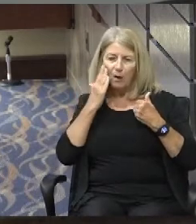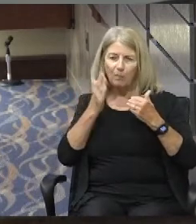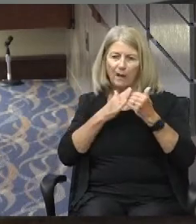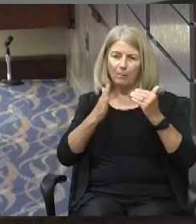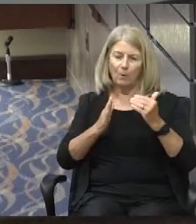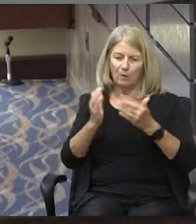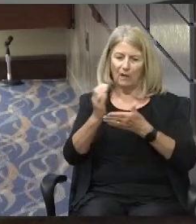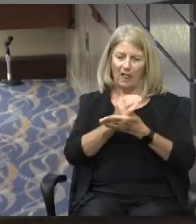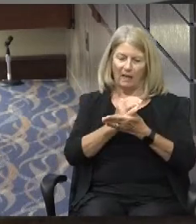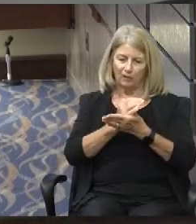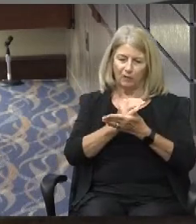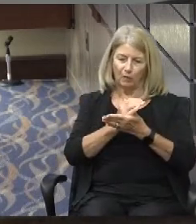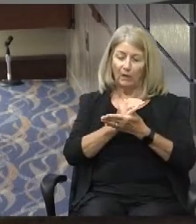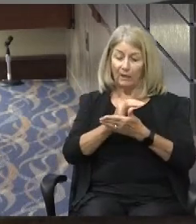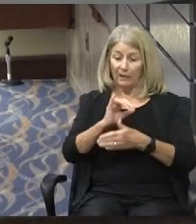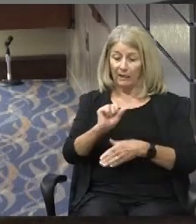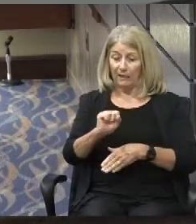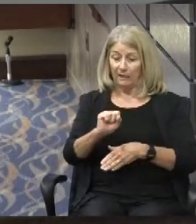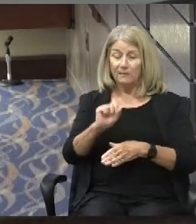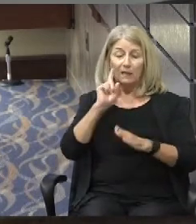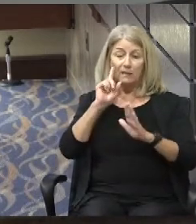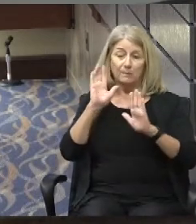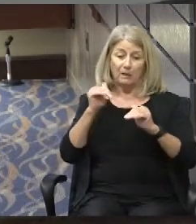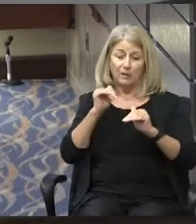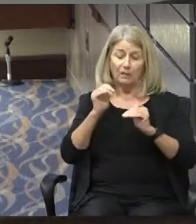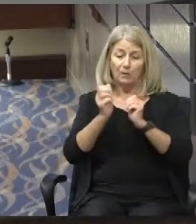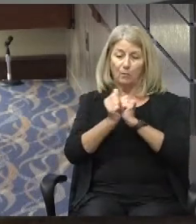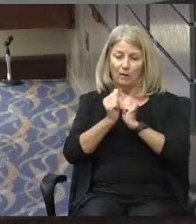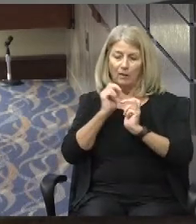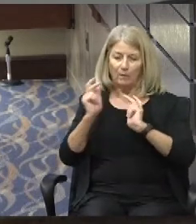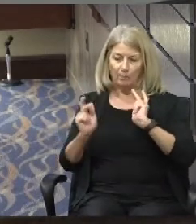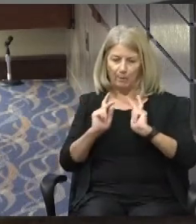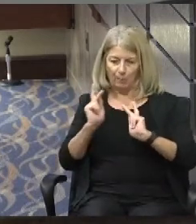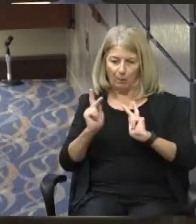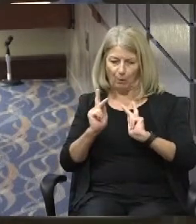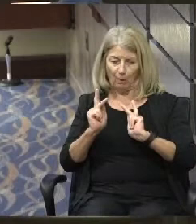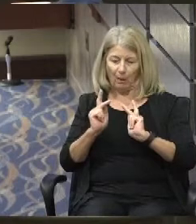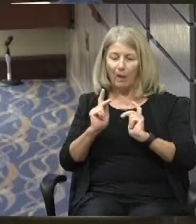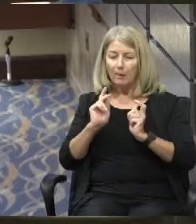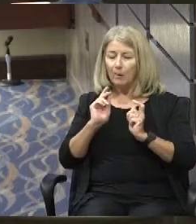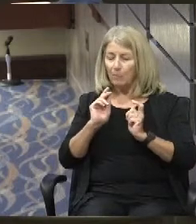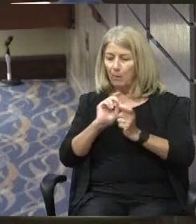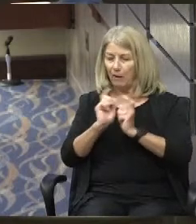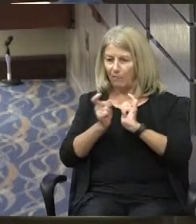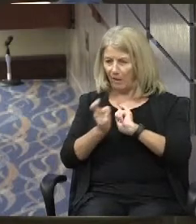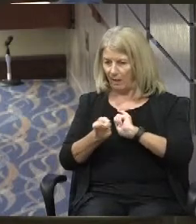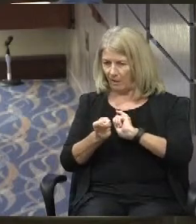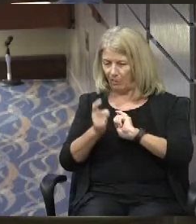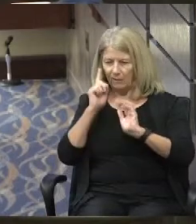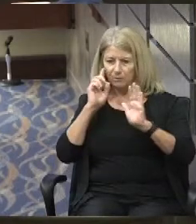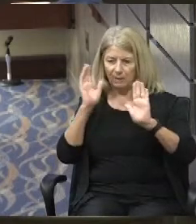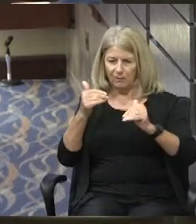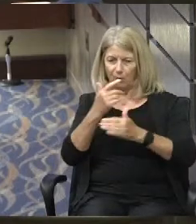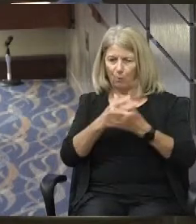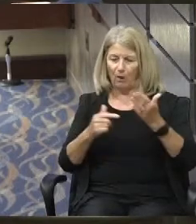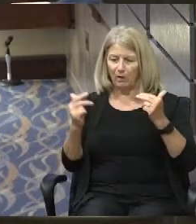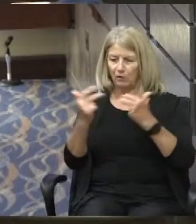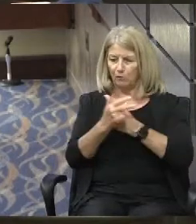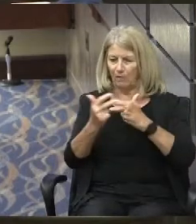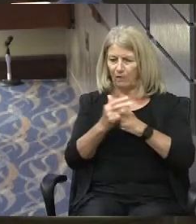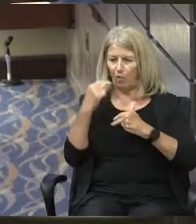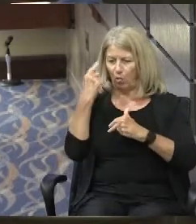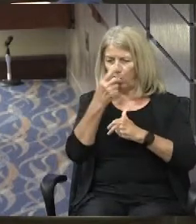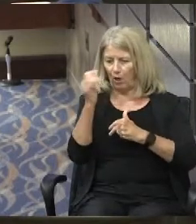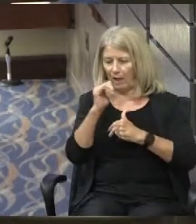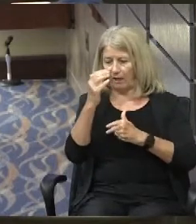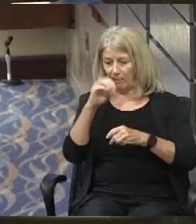is and kind of what the expectation is, well, people will maybe modify their expectations of what the traffic looks like out in front of the house.